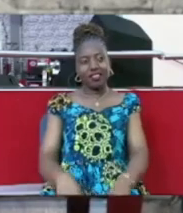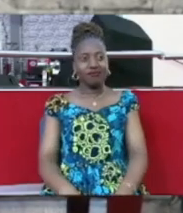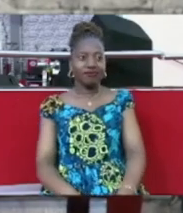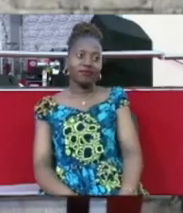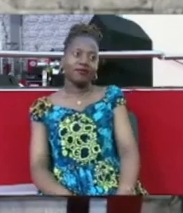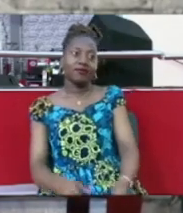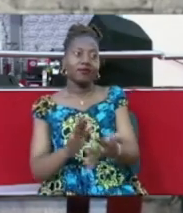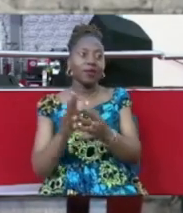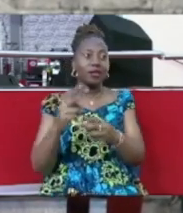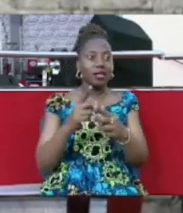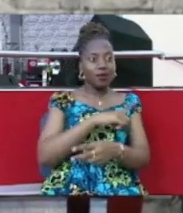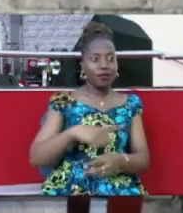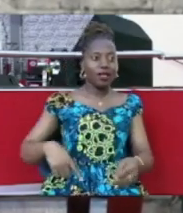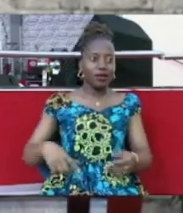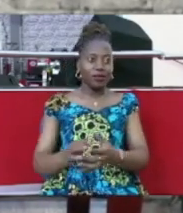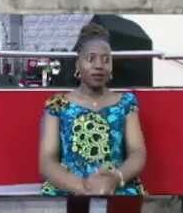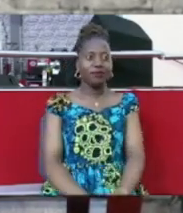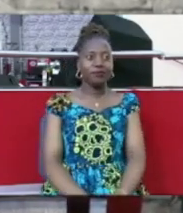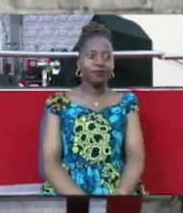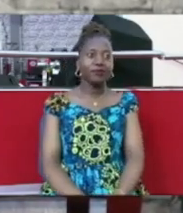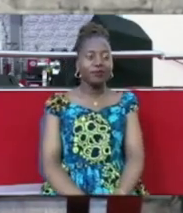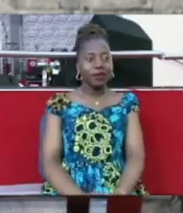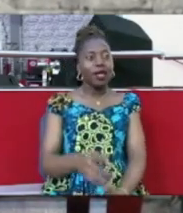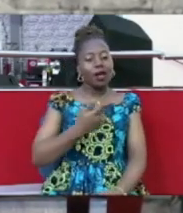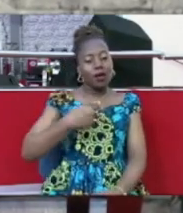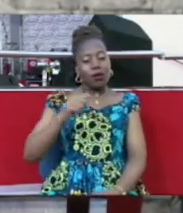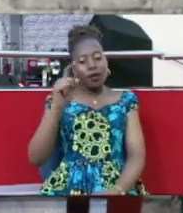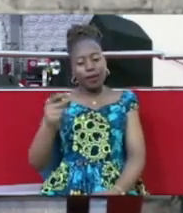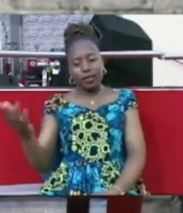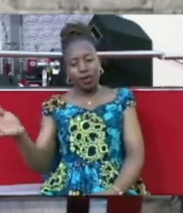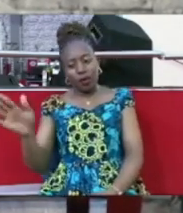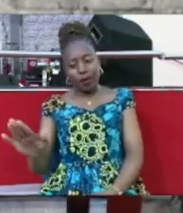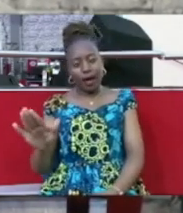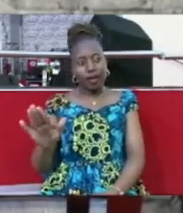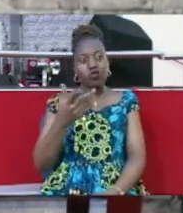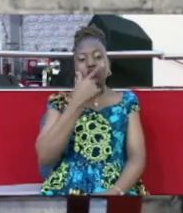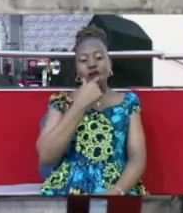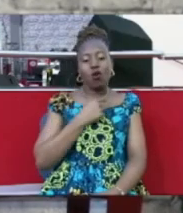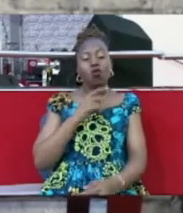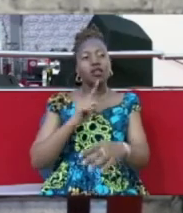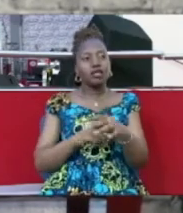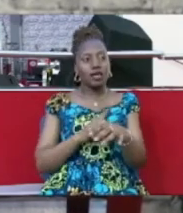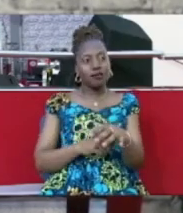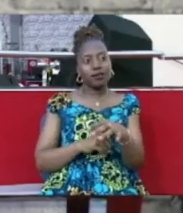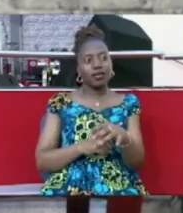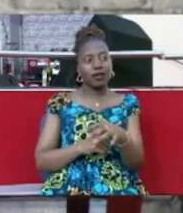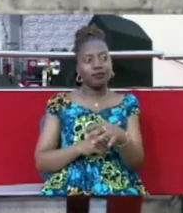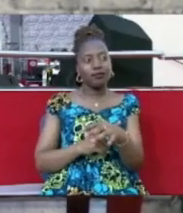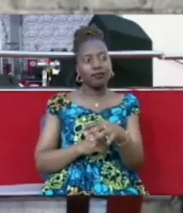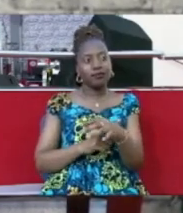Praise the name of the Lord. Amen. We need to go back to the old time religion.